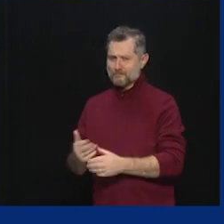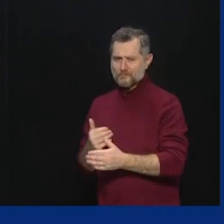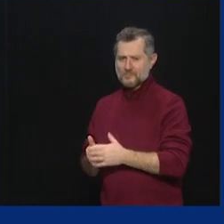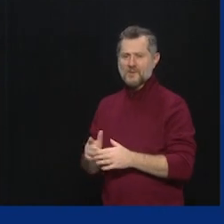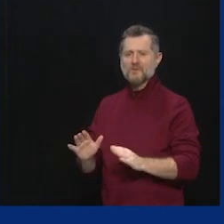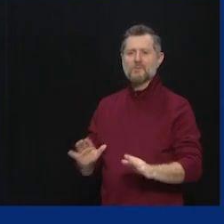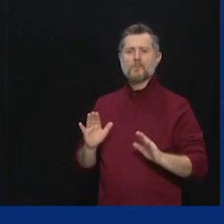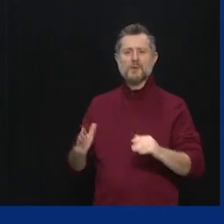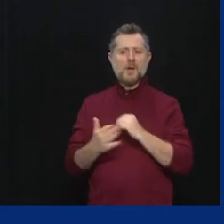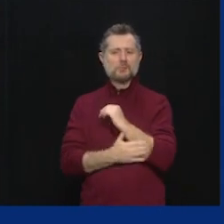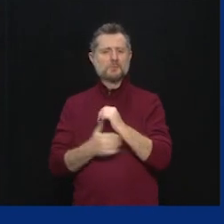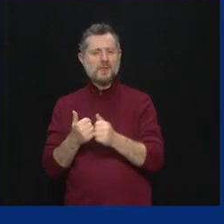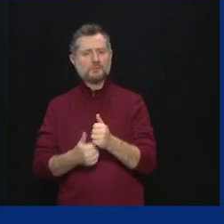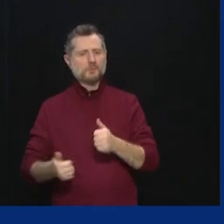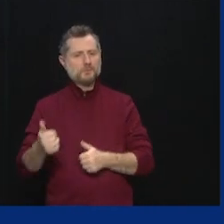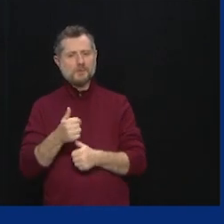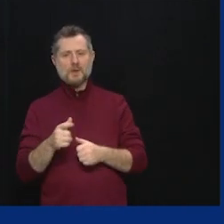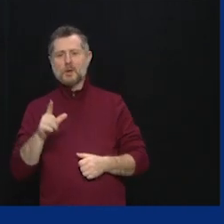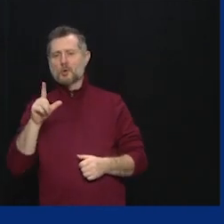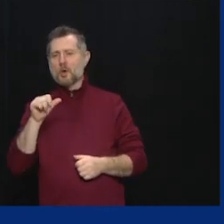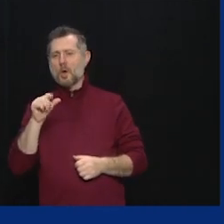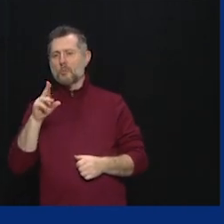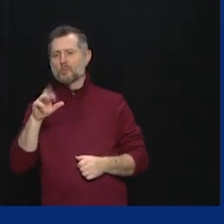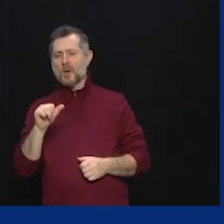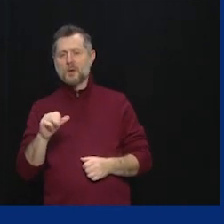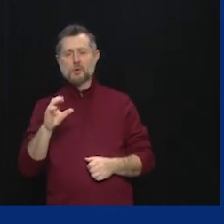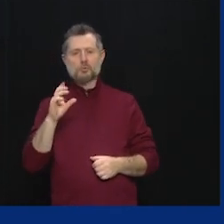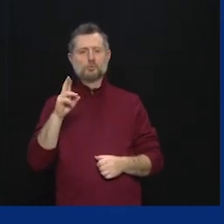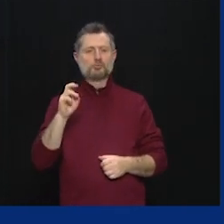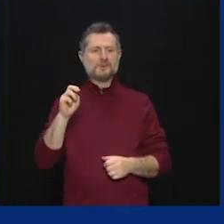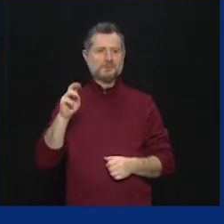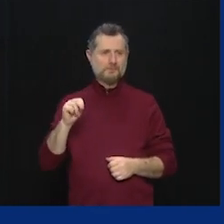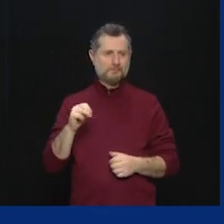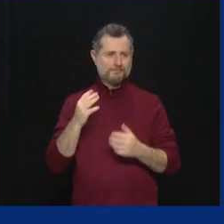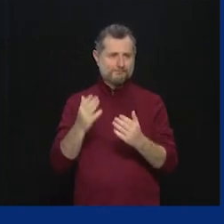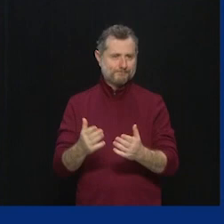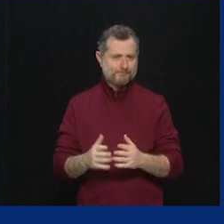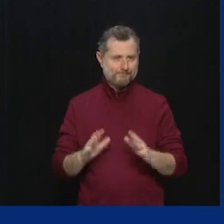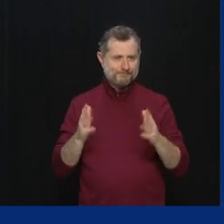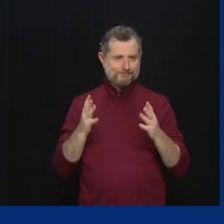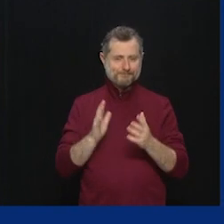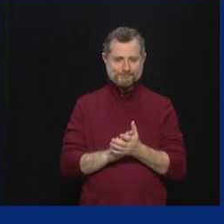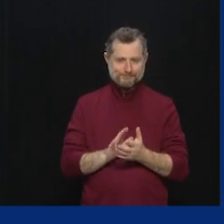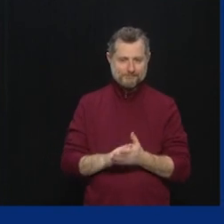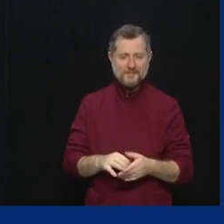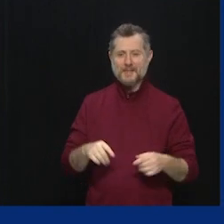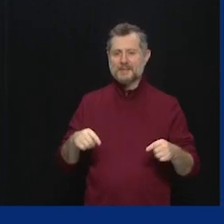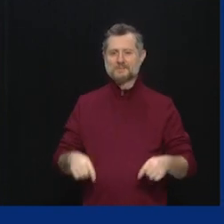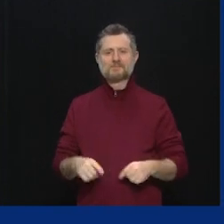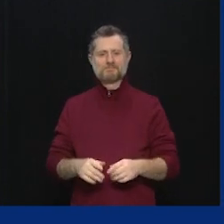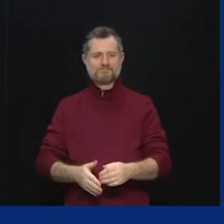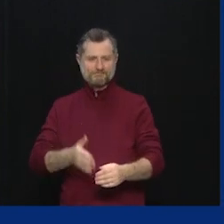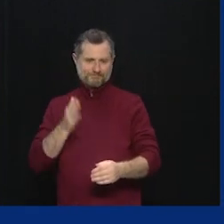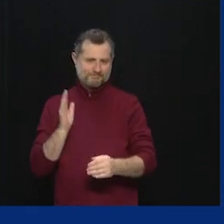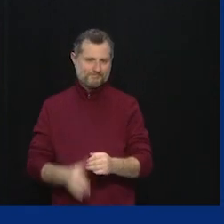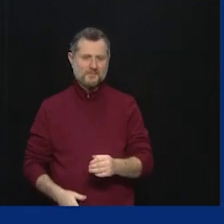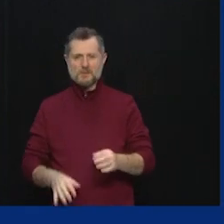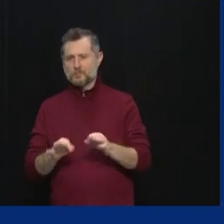Laura Curran. She made sure this got done. This was important to her. She talked to me about it all the time.